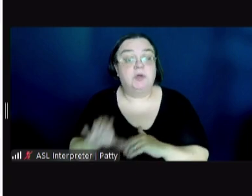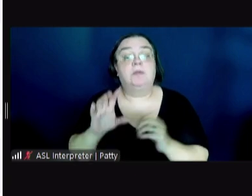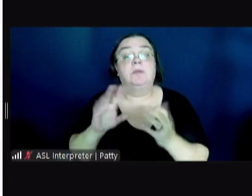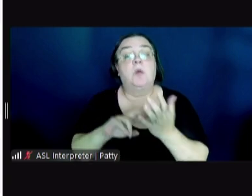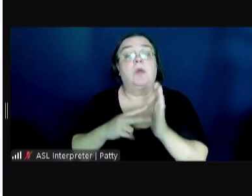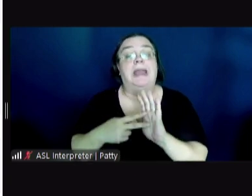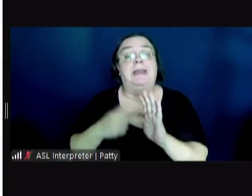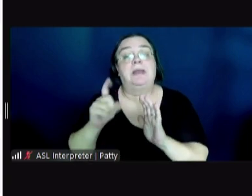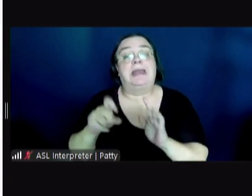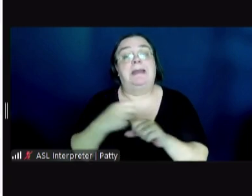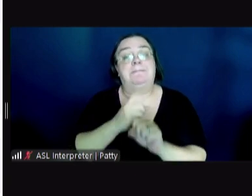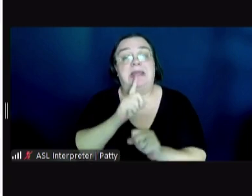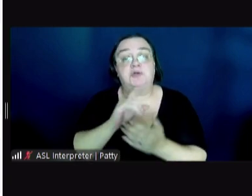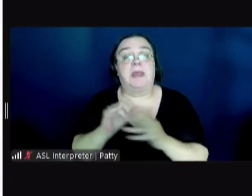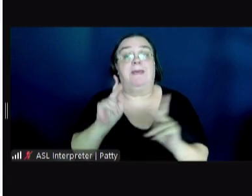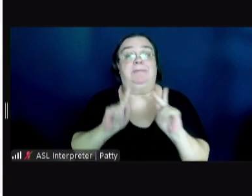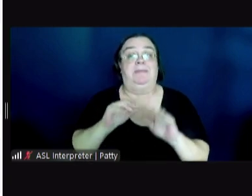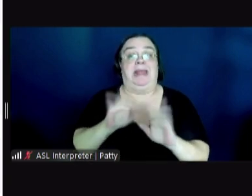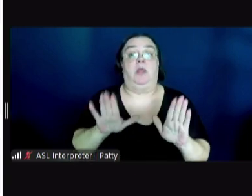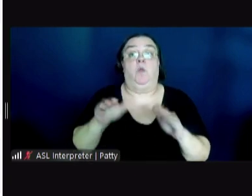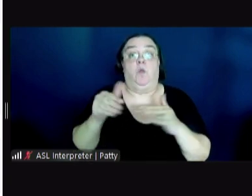that the folks in the room can hear.